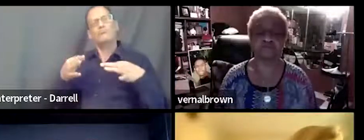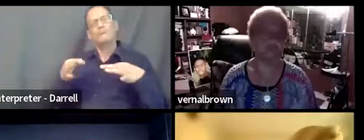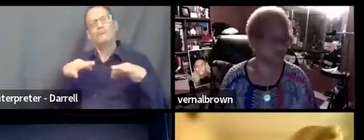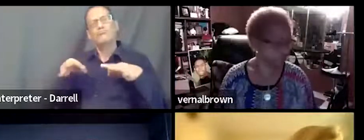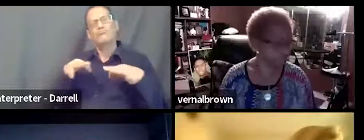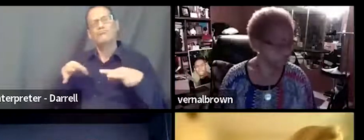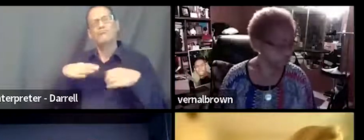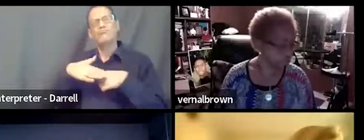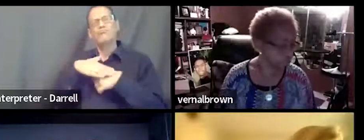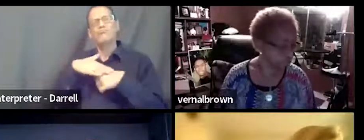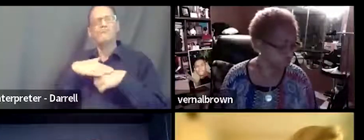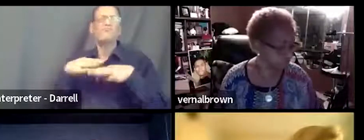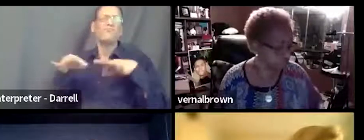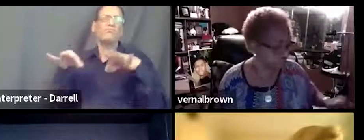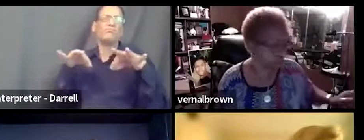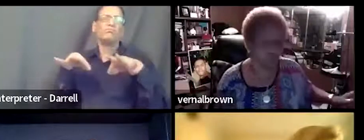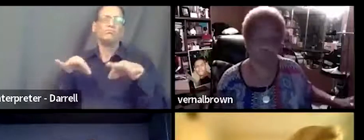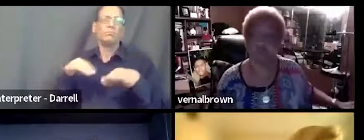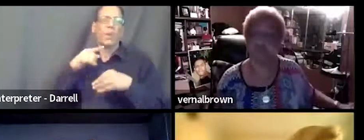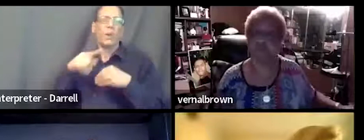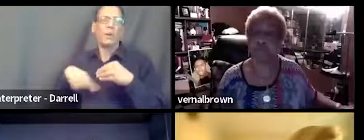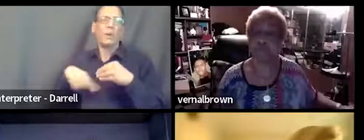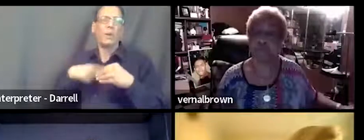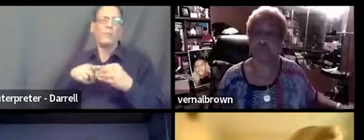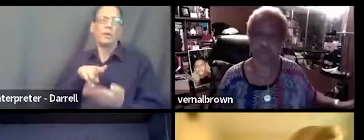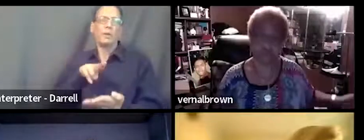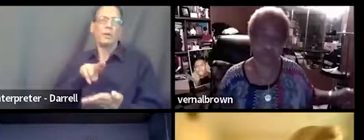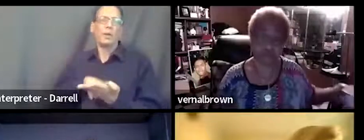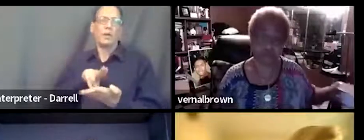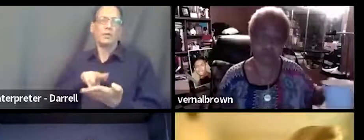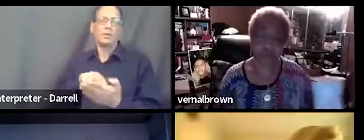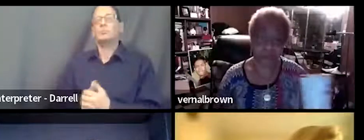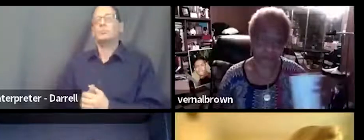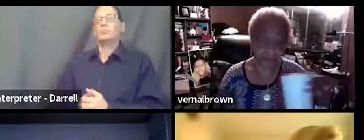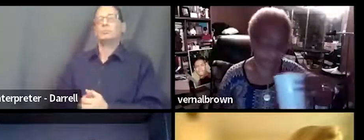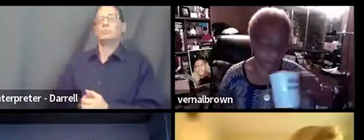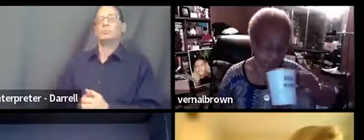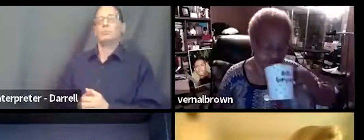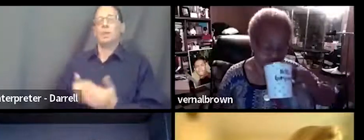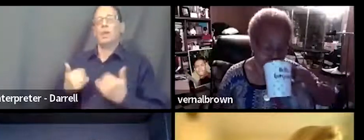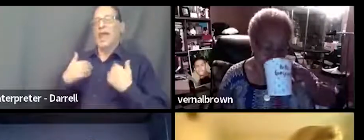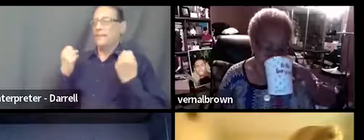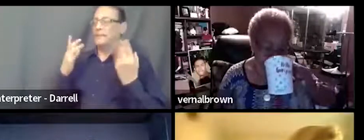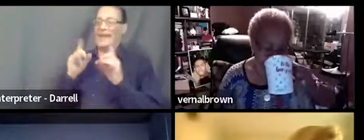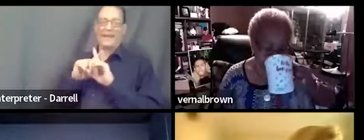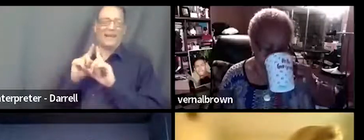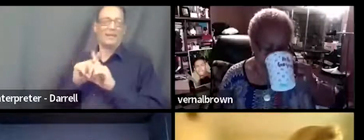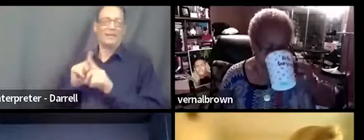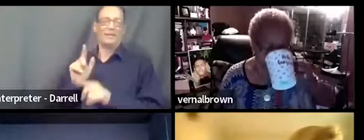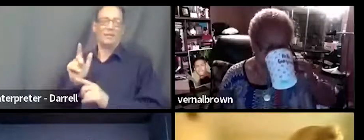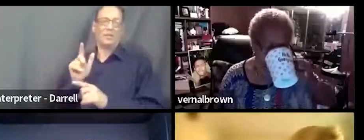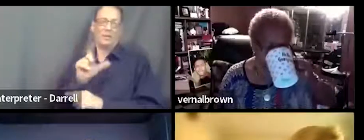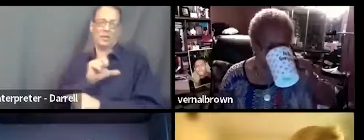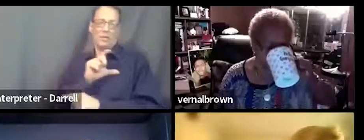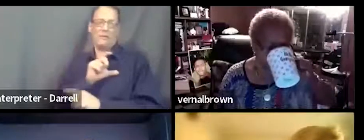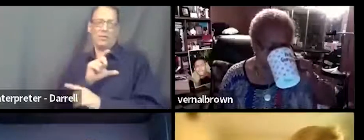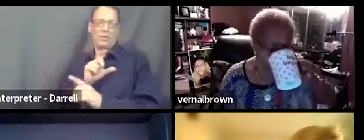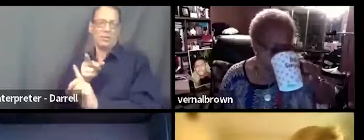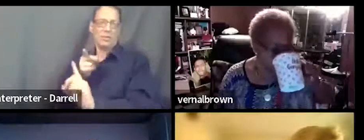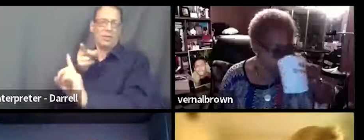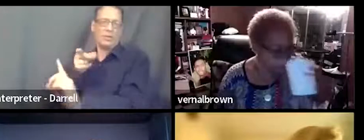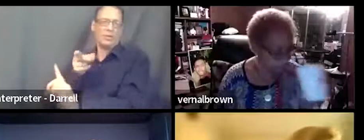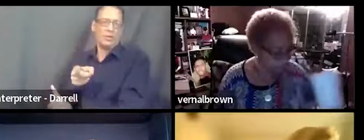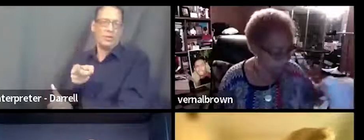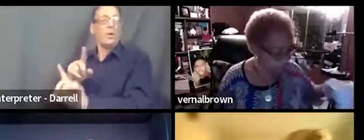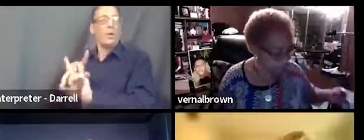law enforcement contracts. We come to you with many law enforcement initiatives under our security program, but what